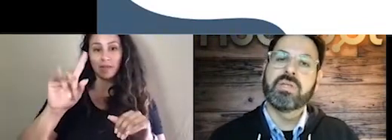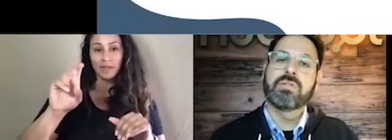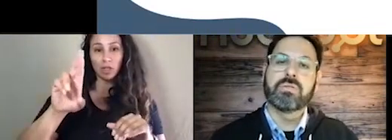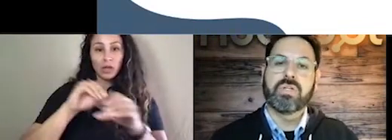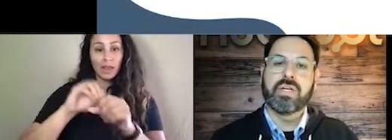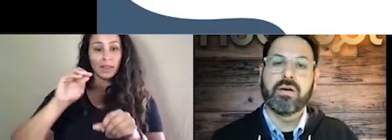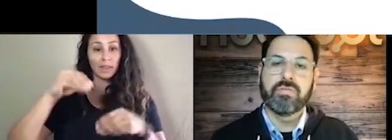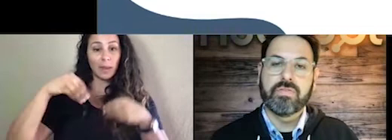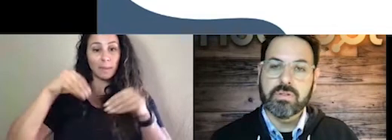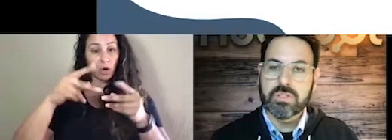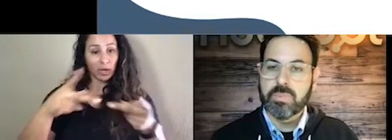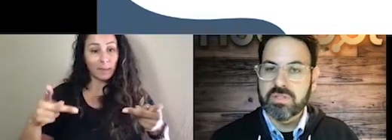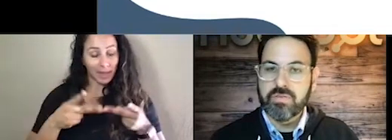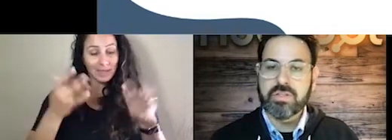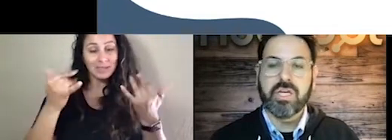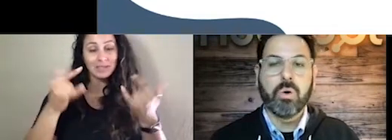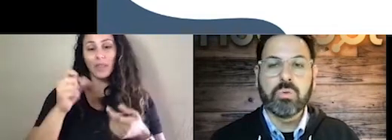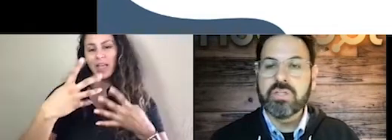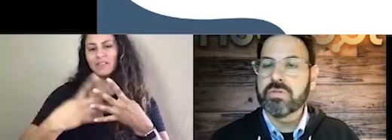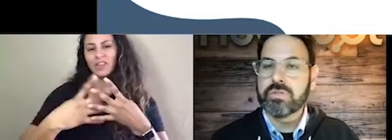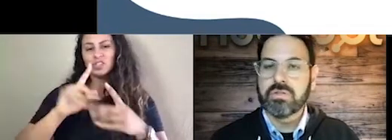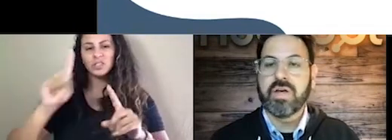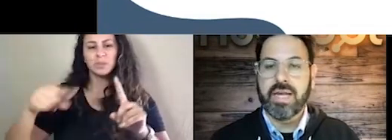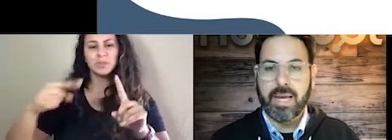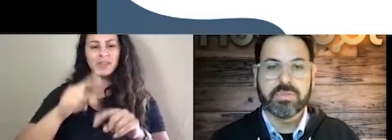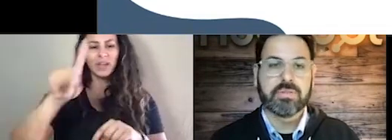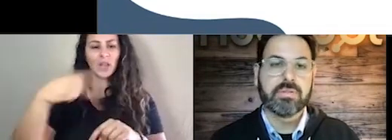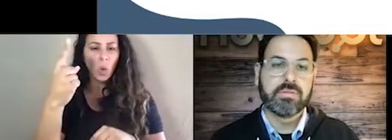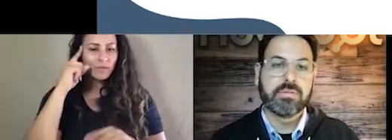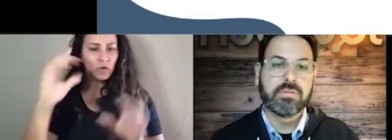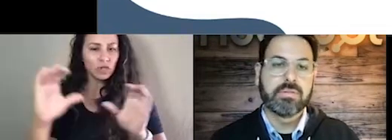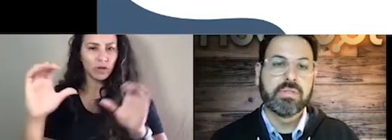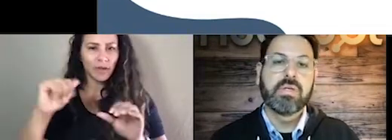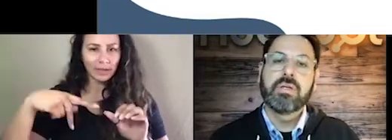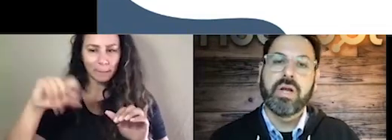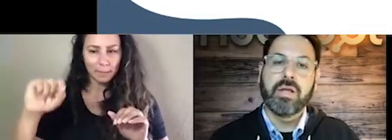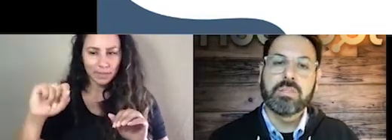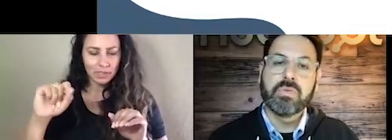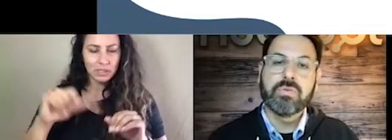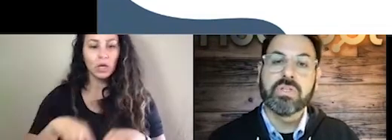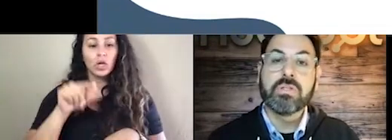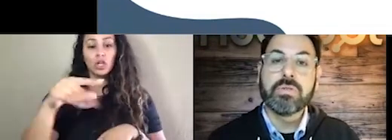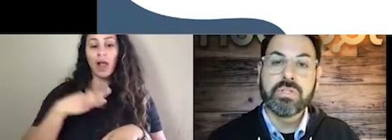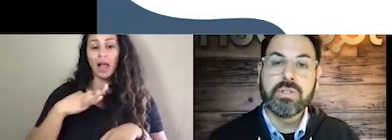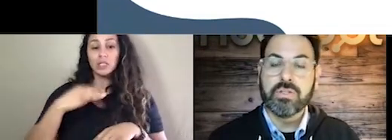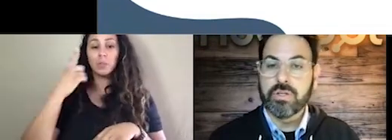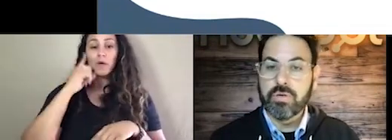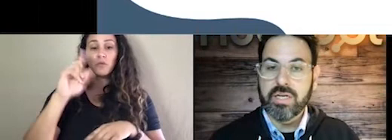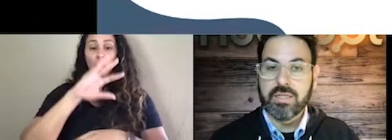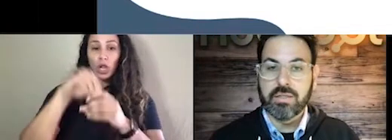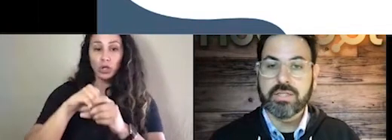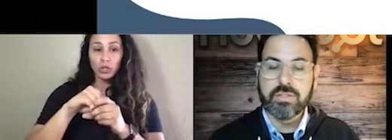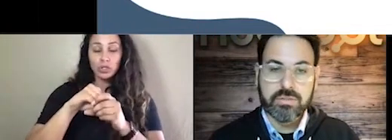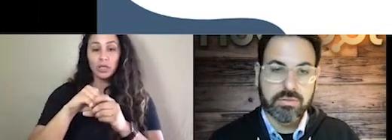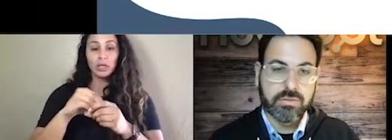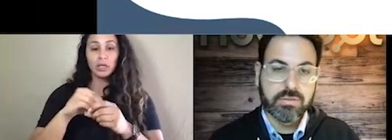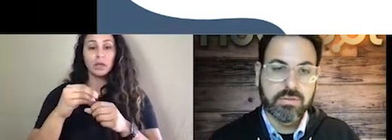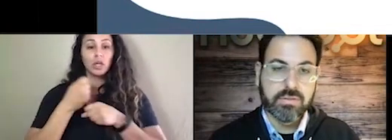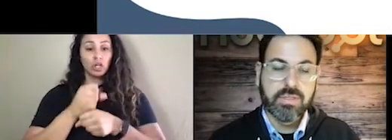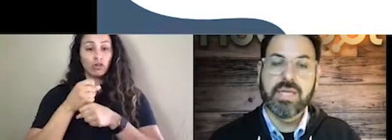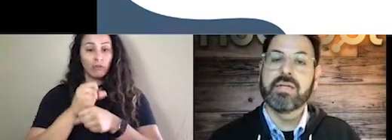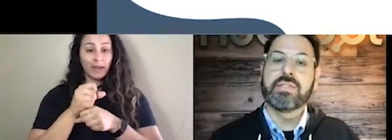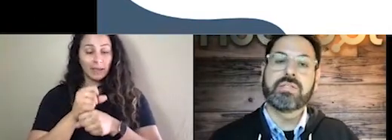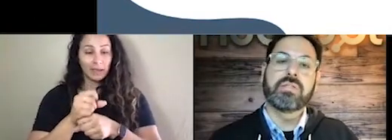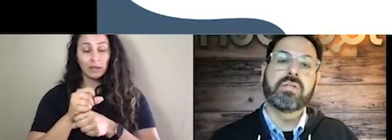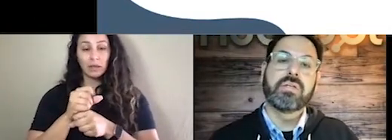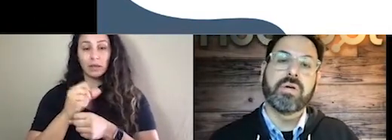That means user can now filter specifically only for certified apps. You're eligible for inclusion in curated collections.